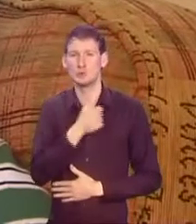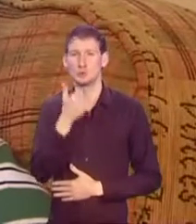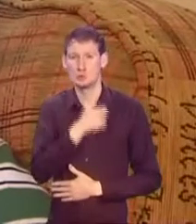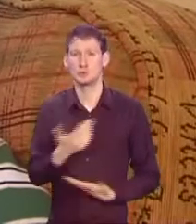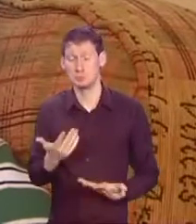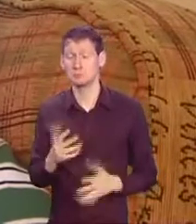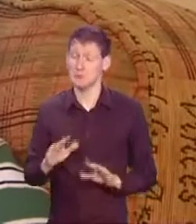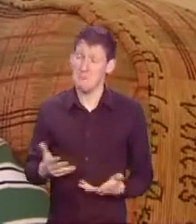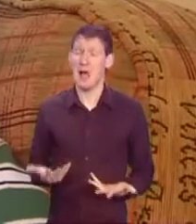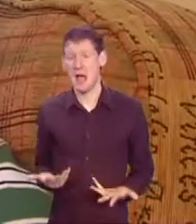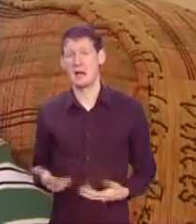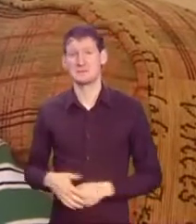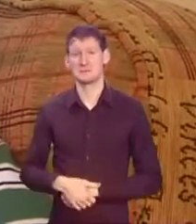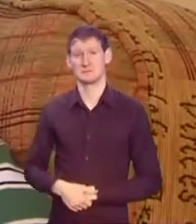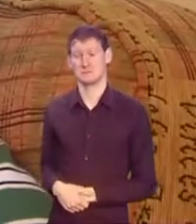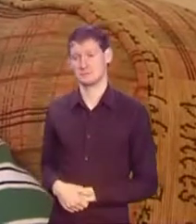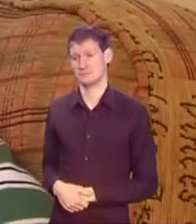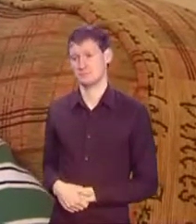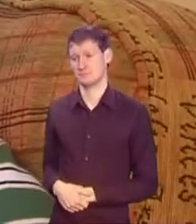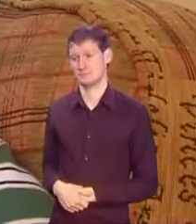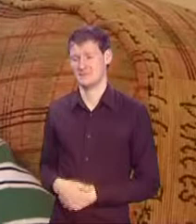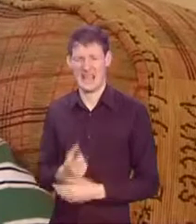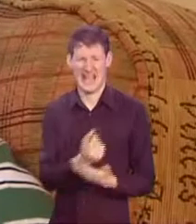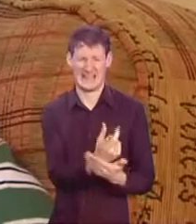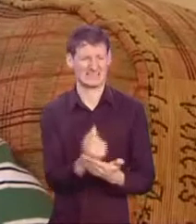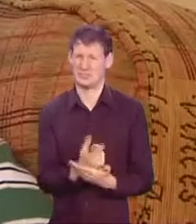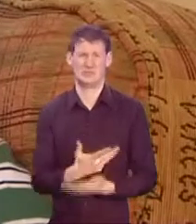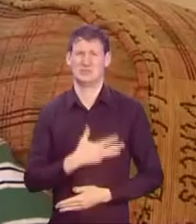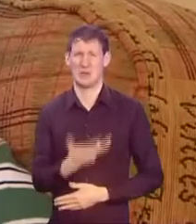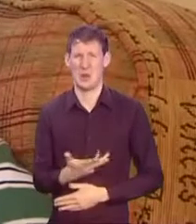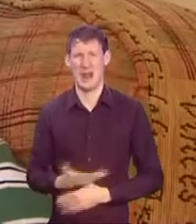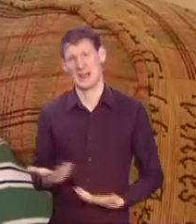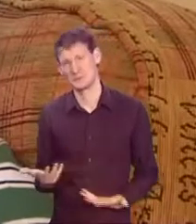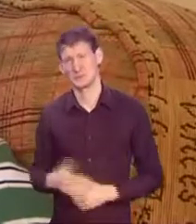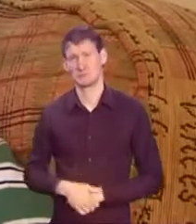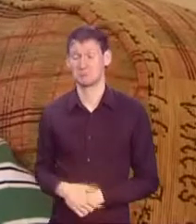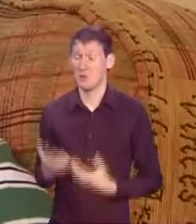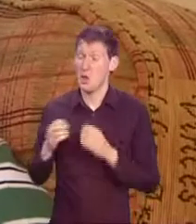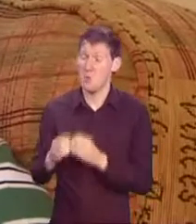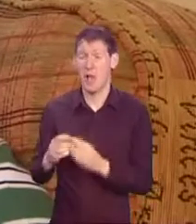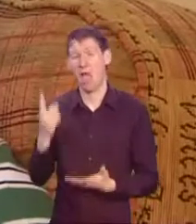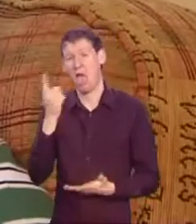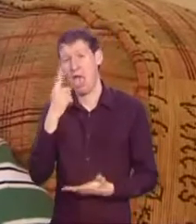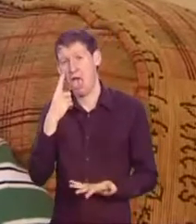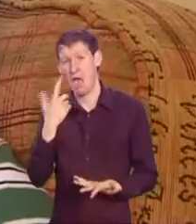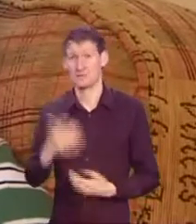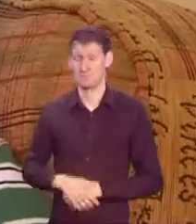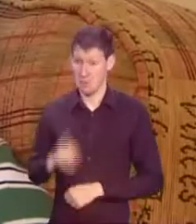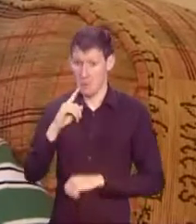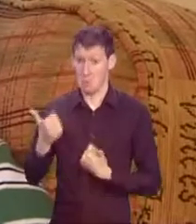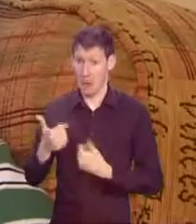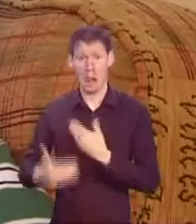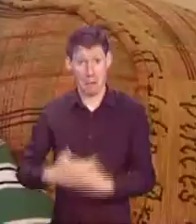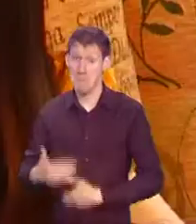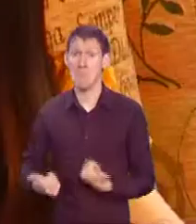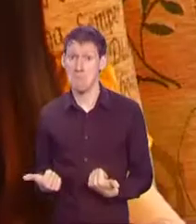first, but the last lot isn't so bad. I hate them candles and all that, but anything's worth a try, and it seems to be